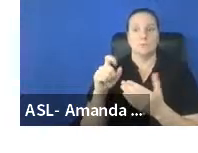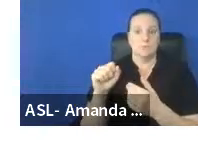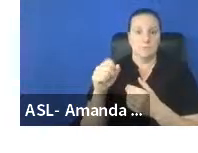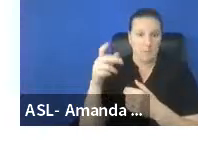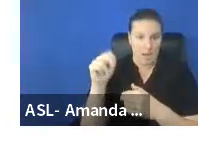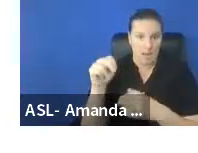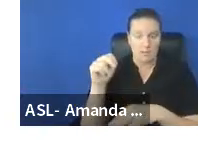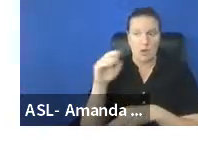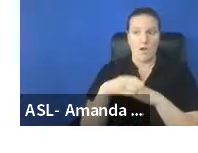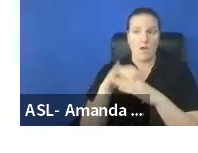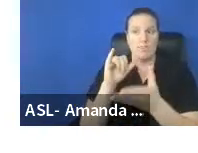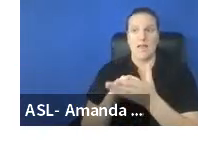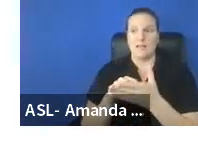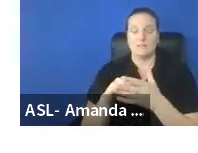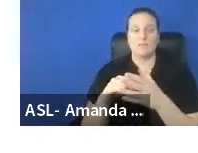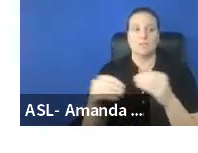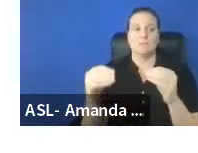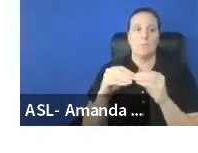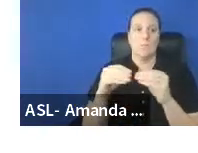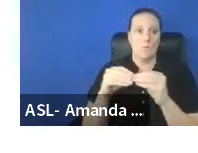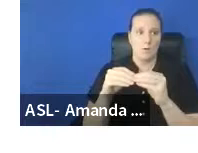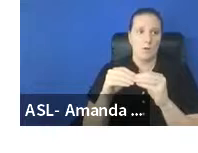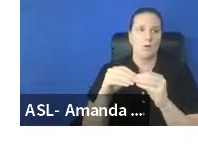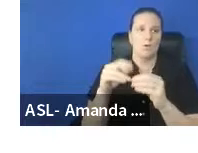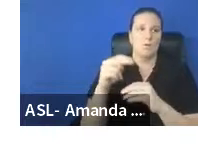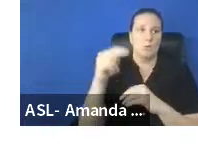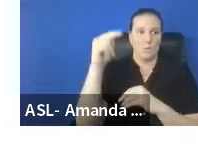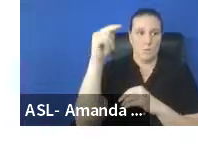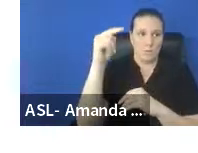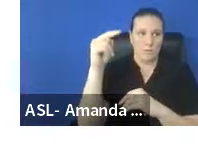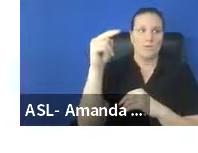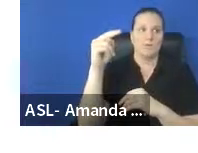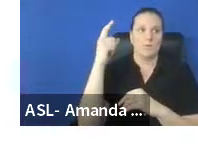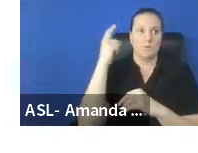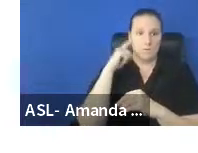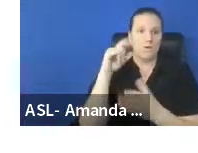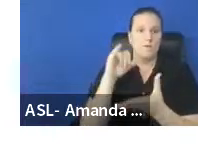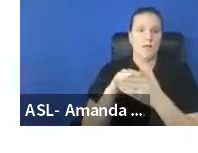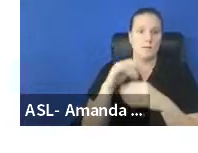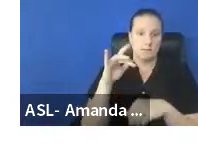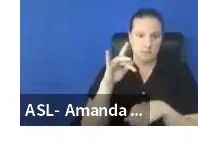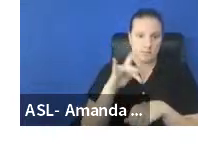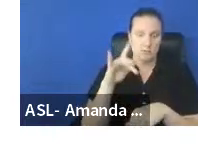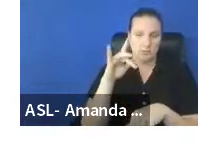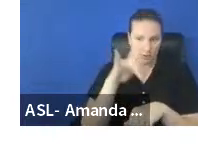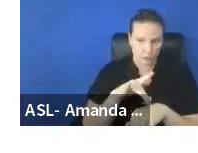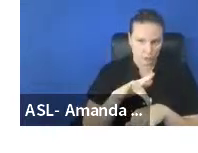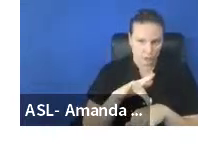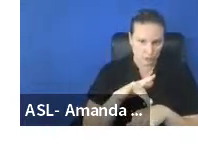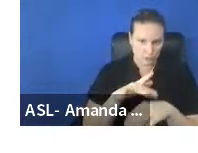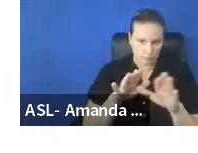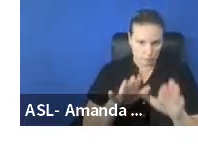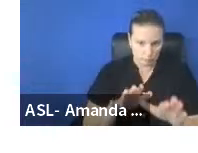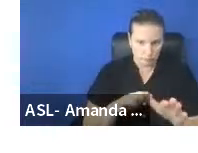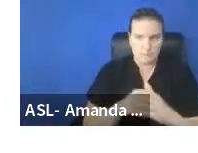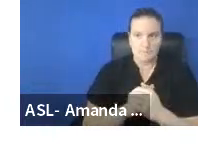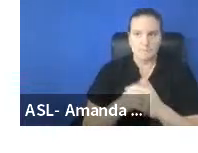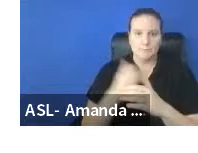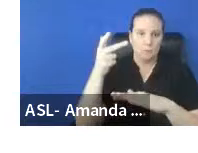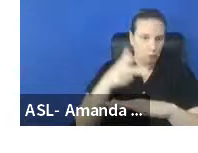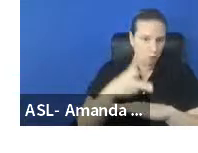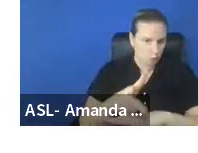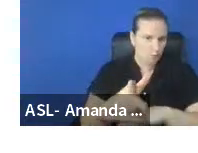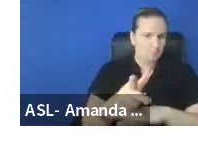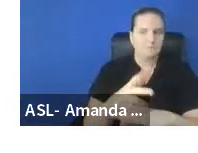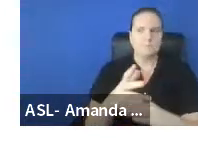and that takes us further north before we can touch down. So these